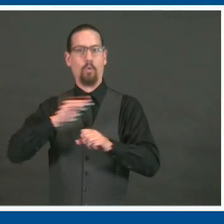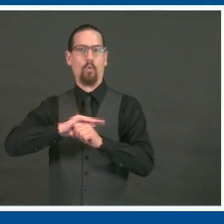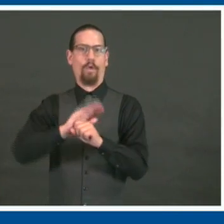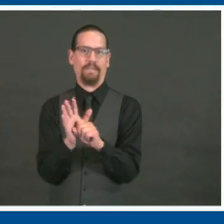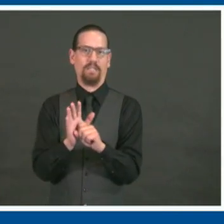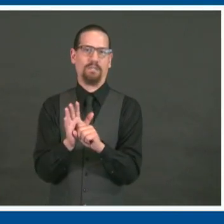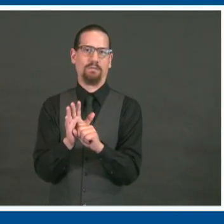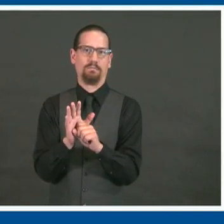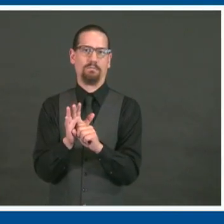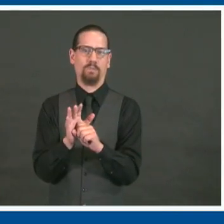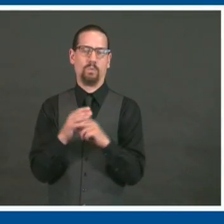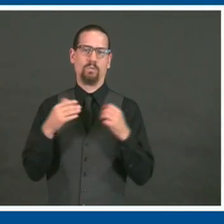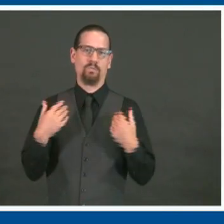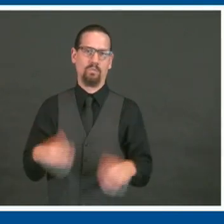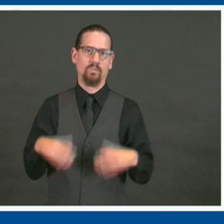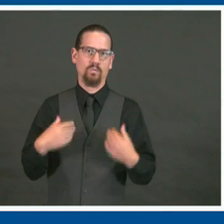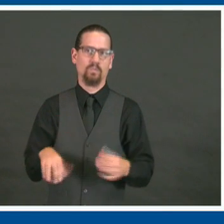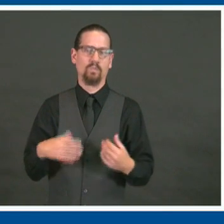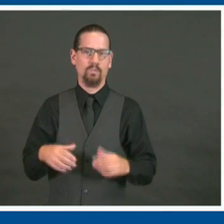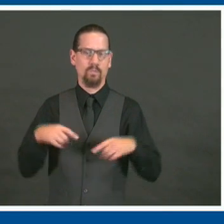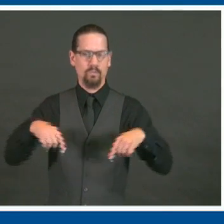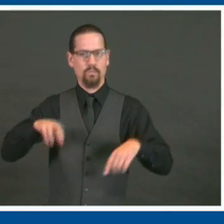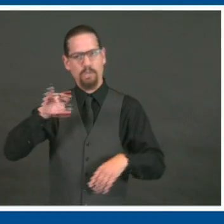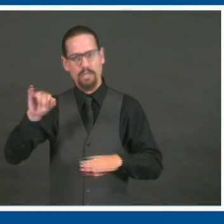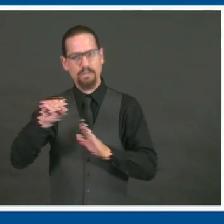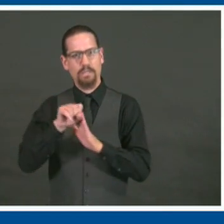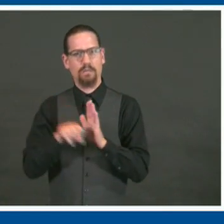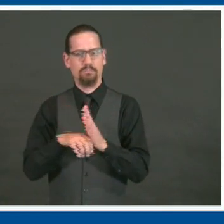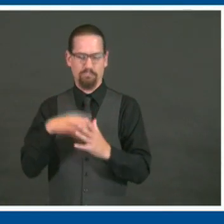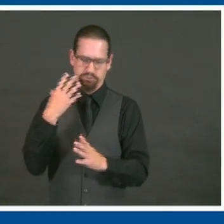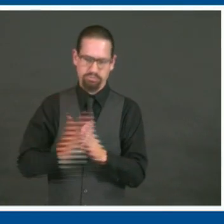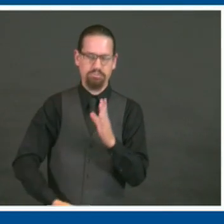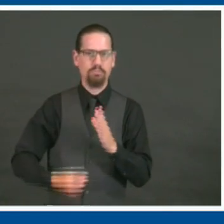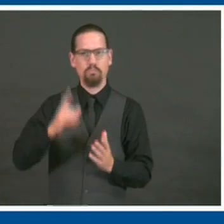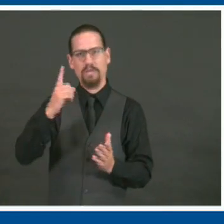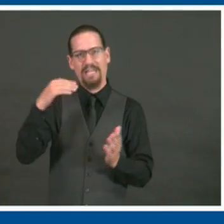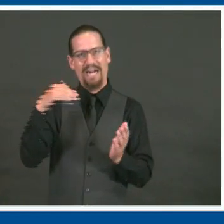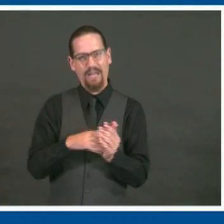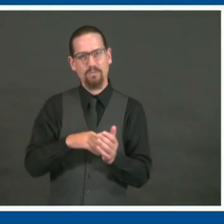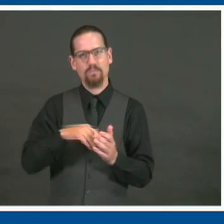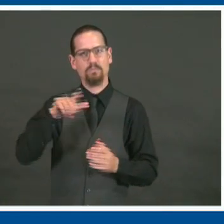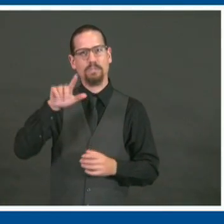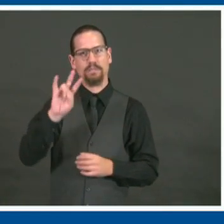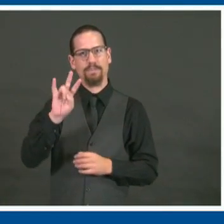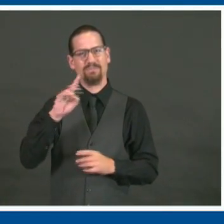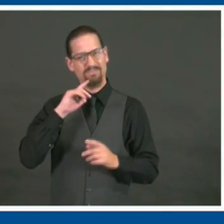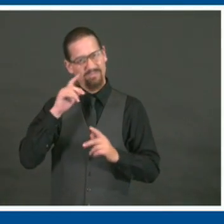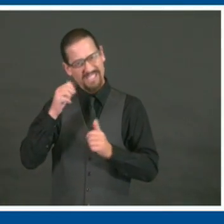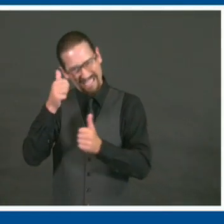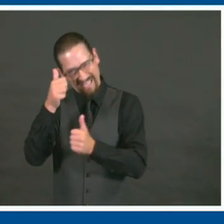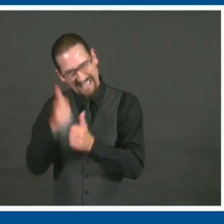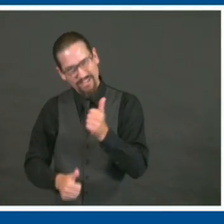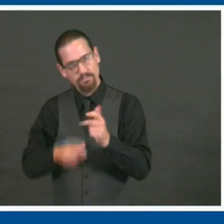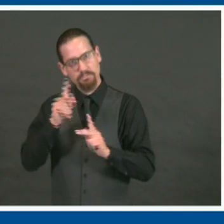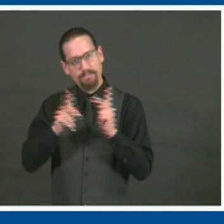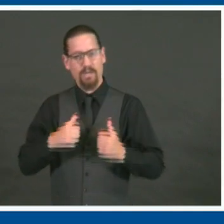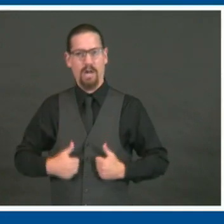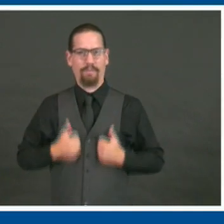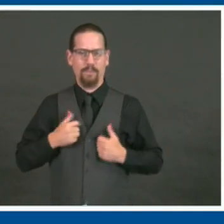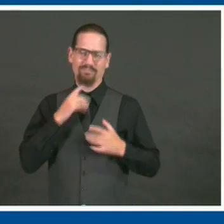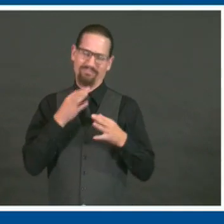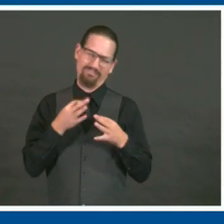Each of those lives matter and have been important to Rhode Islanders. Our prayers are with the families